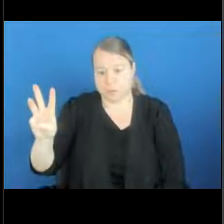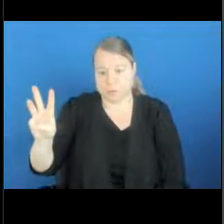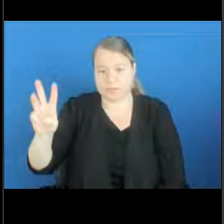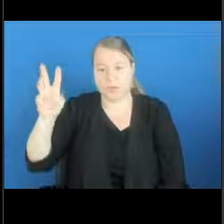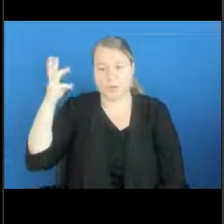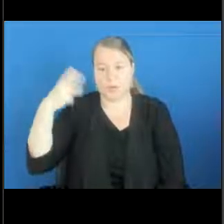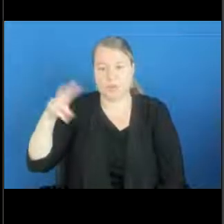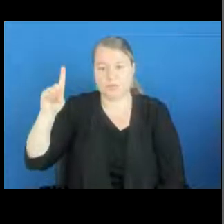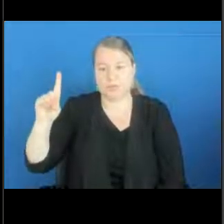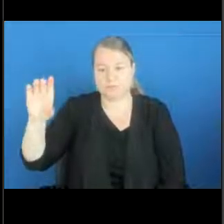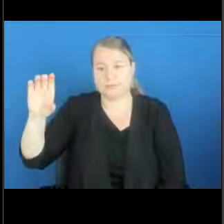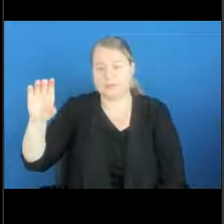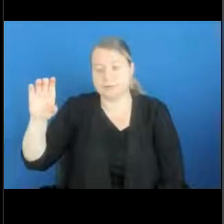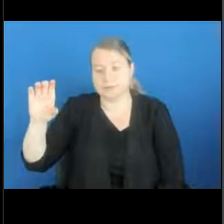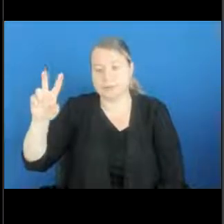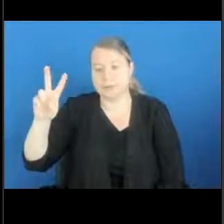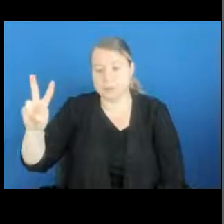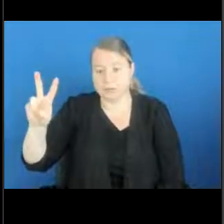Washington, D.C.,